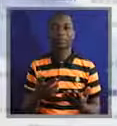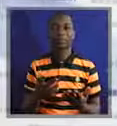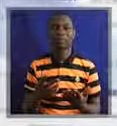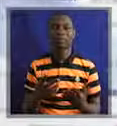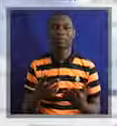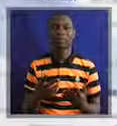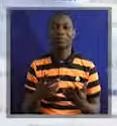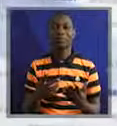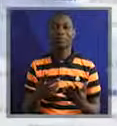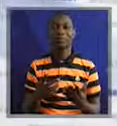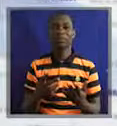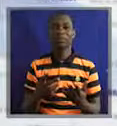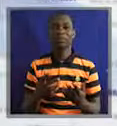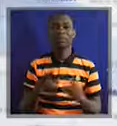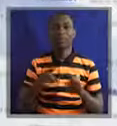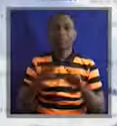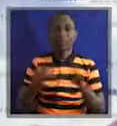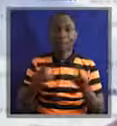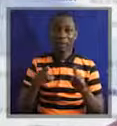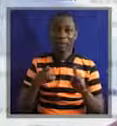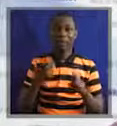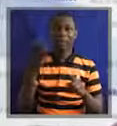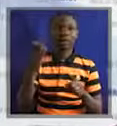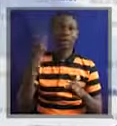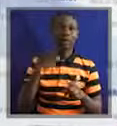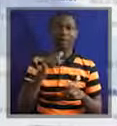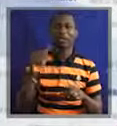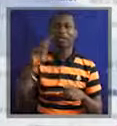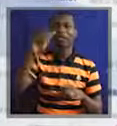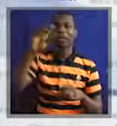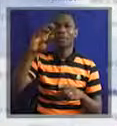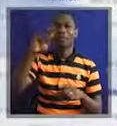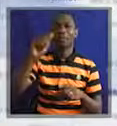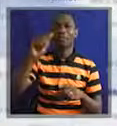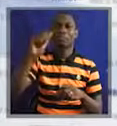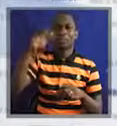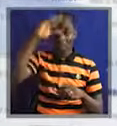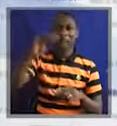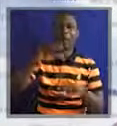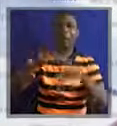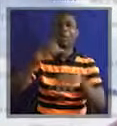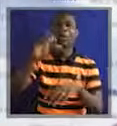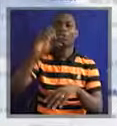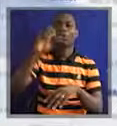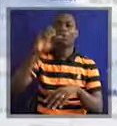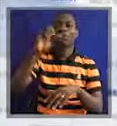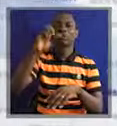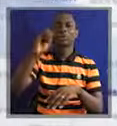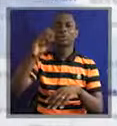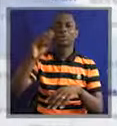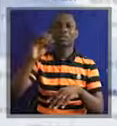say, but. There was a certain man called Simon who